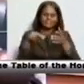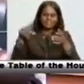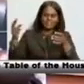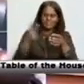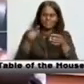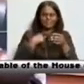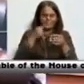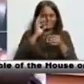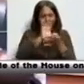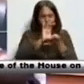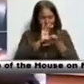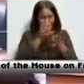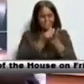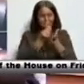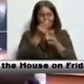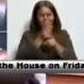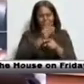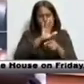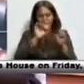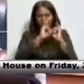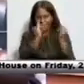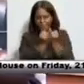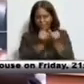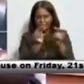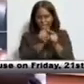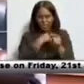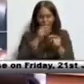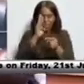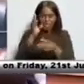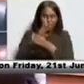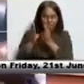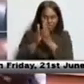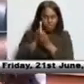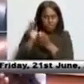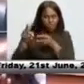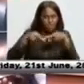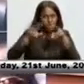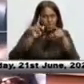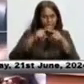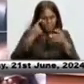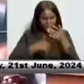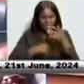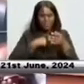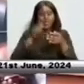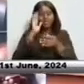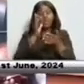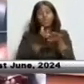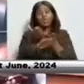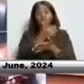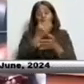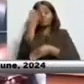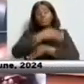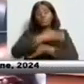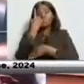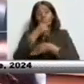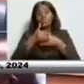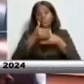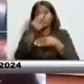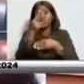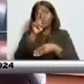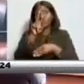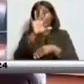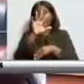I'm coming to borrow money from your institutions and I'm going to build you a road, but I'll collect tolls for the next 25